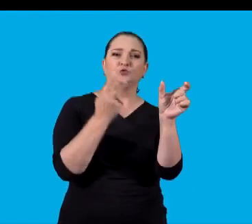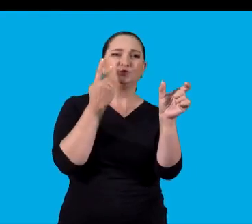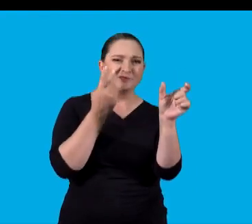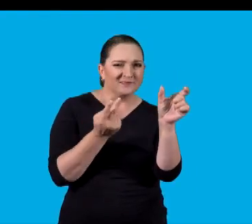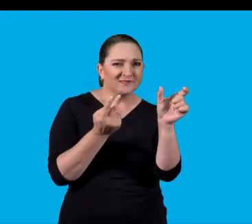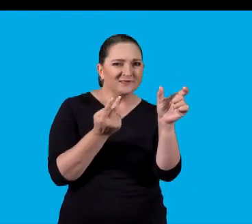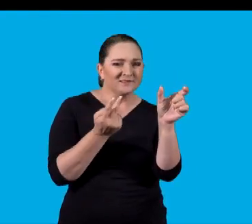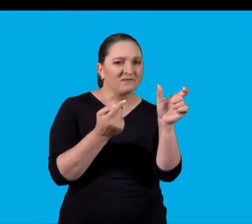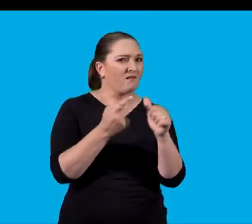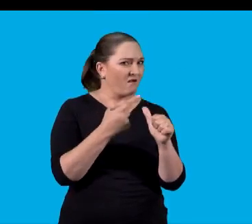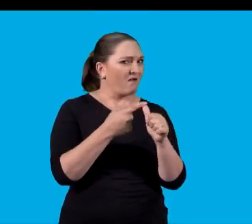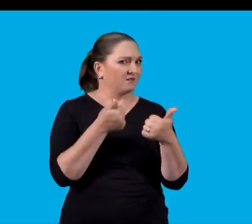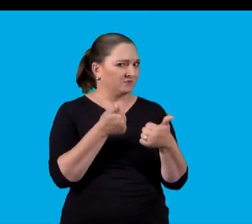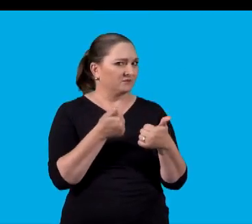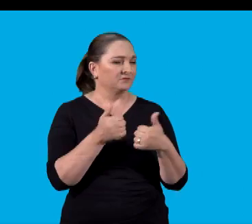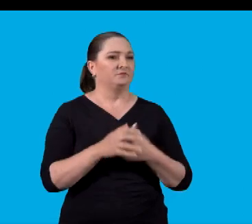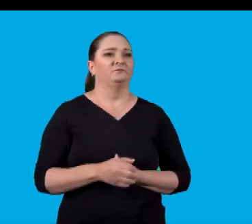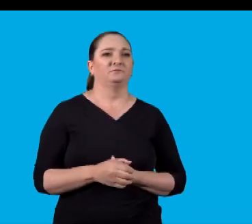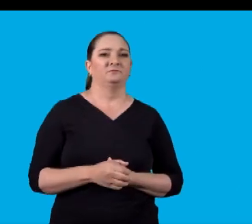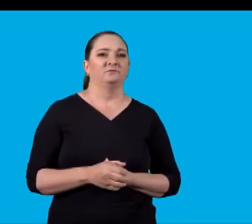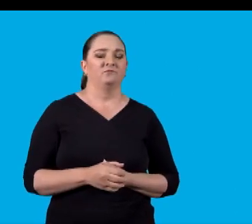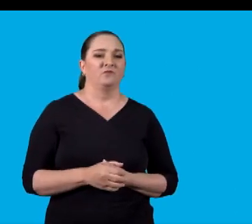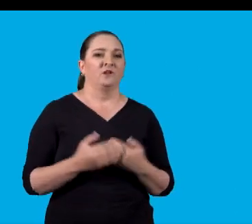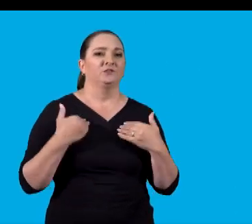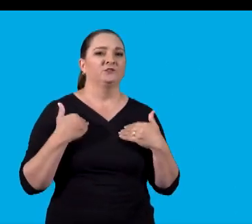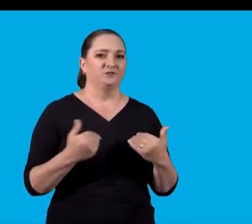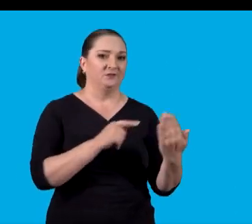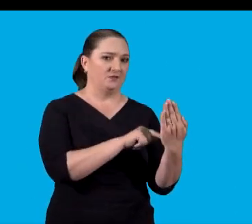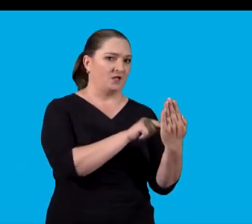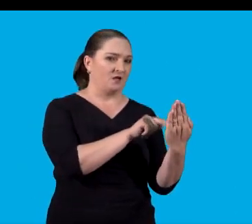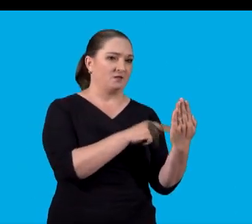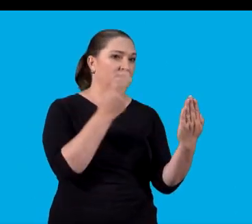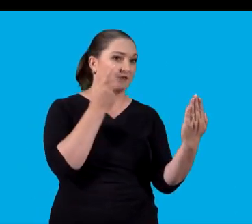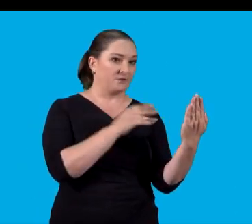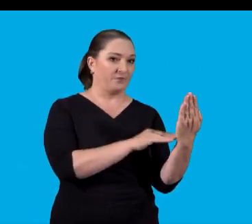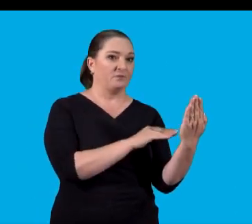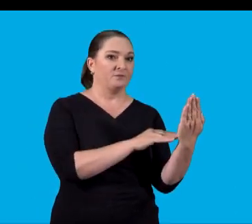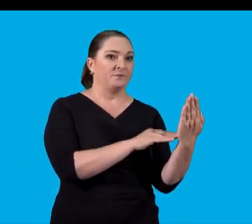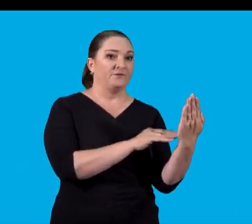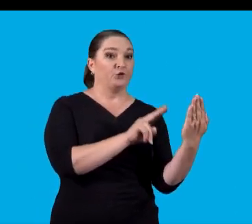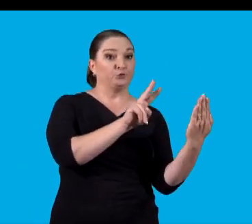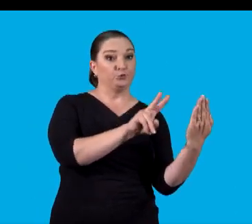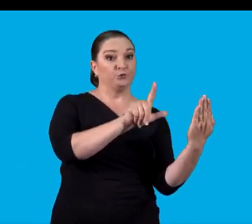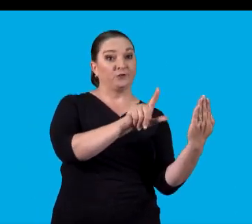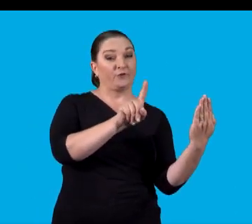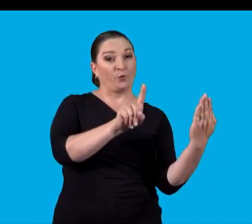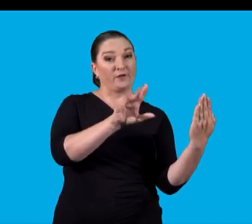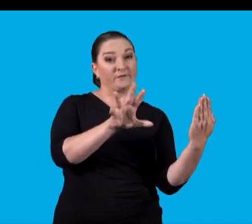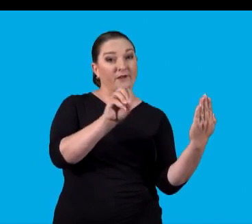now saying from the top, okay, let me just erase everything from my calculator. So from the top, we're now